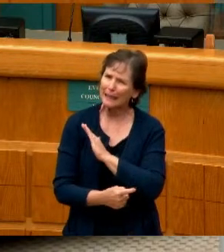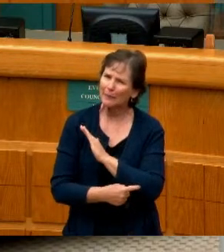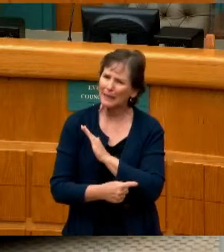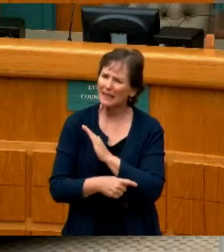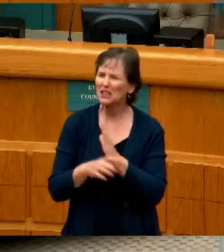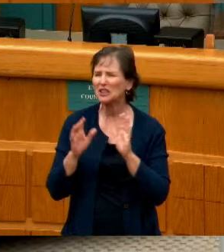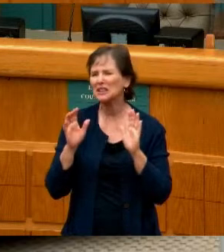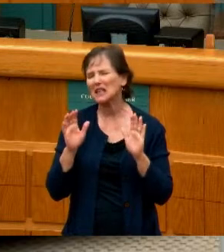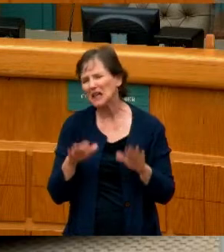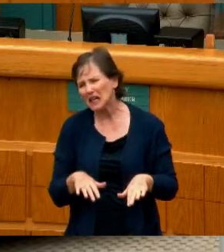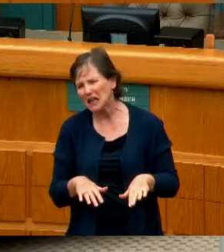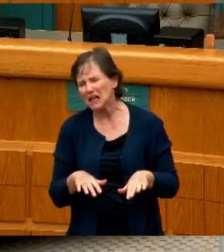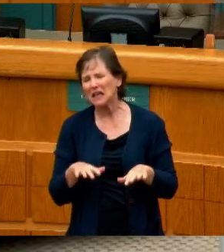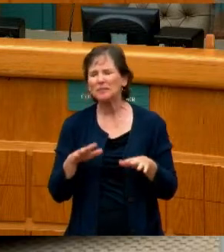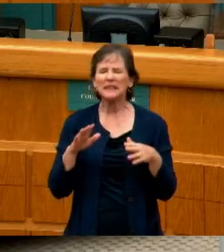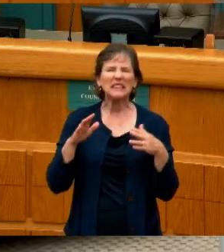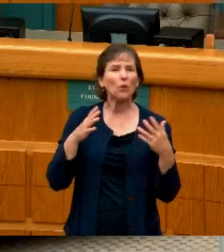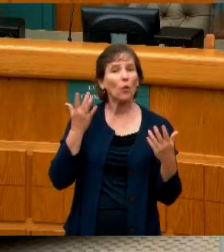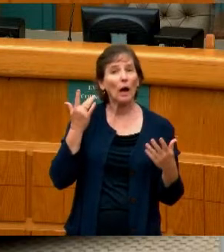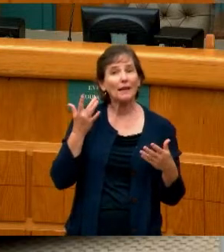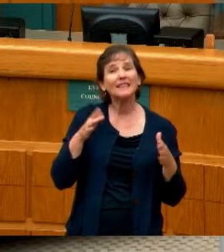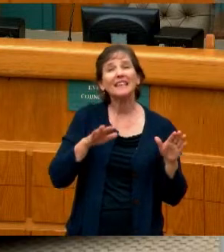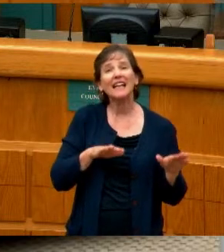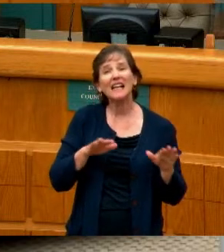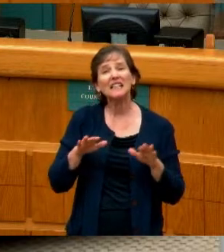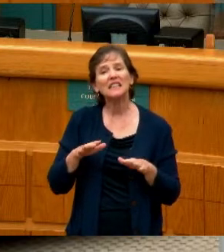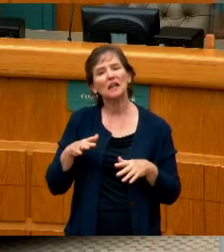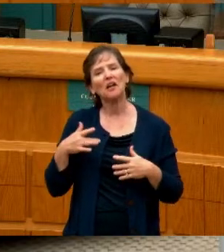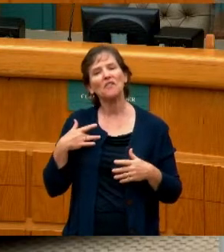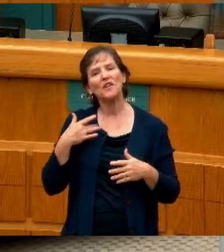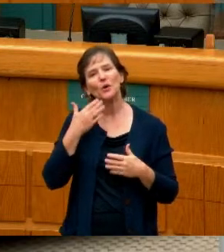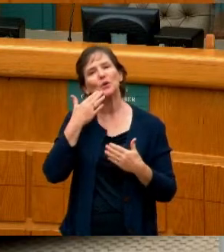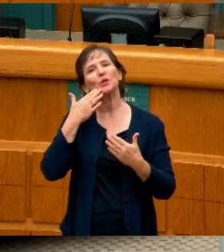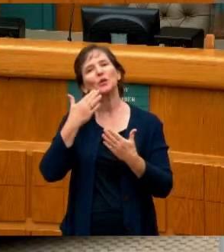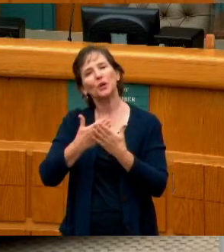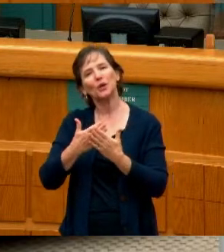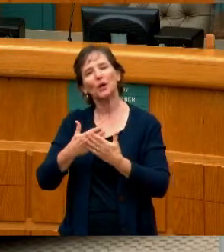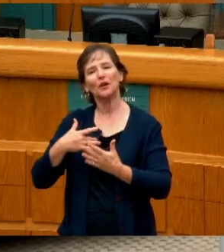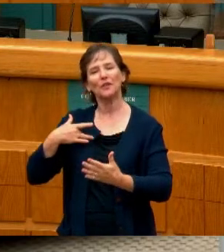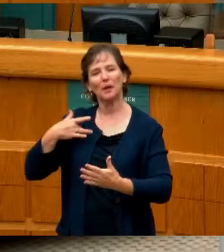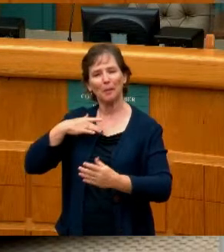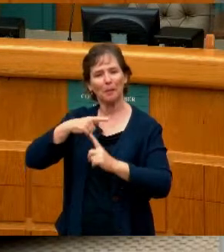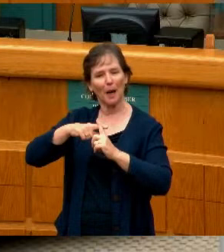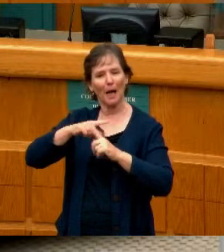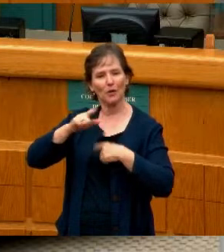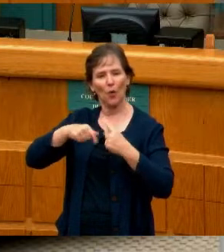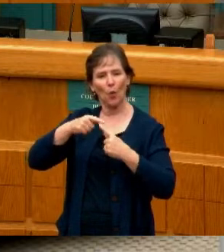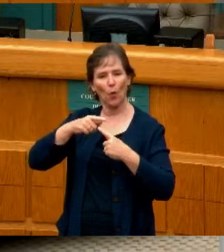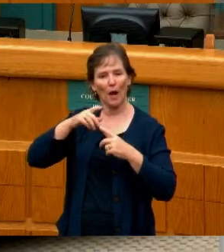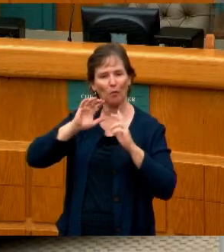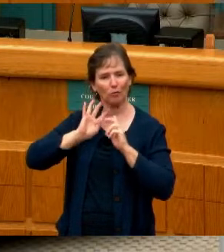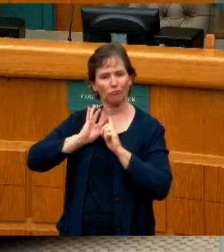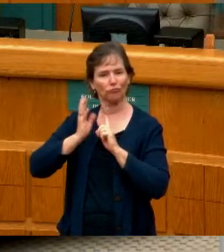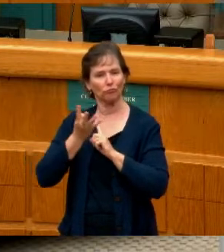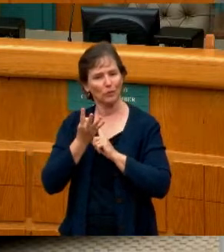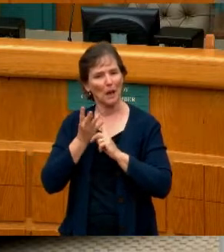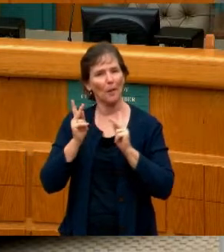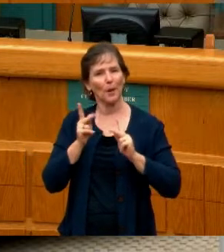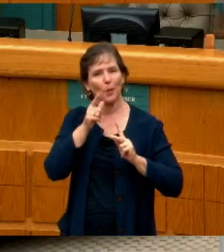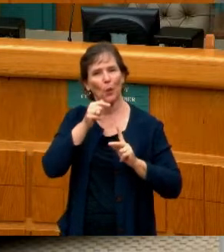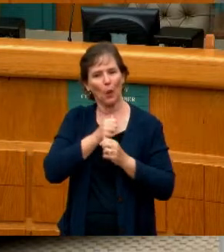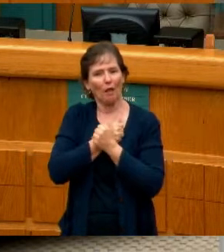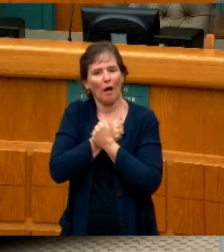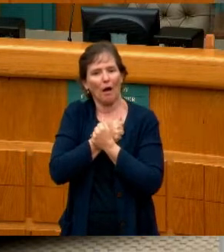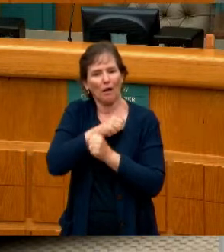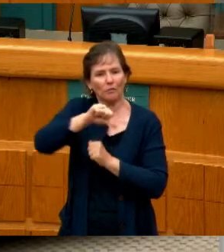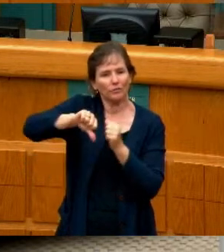right way. It's just that so often we're tempted to just let our guard down because it's so easy to feel good by